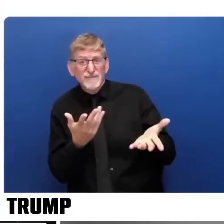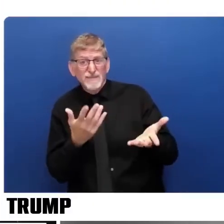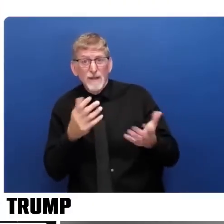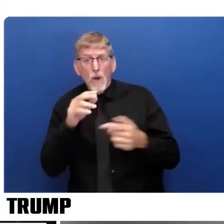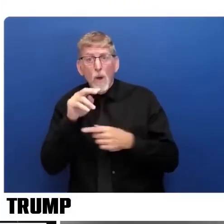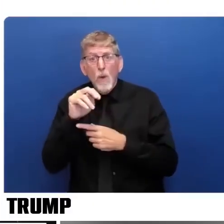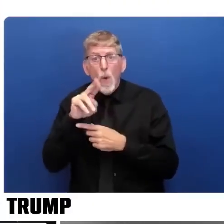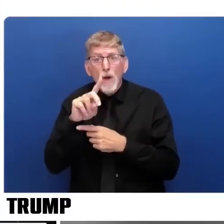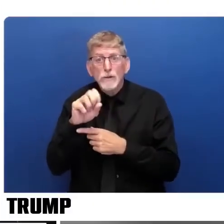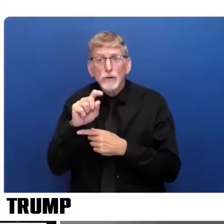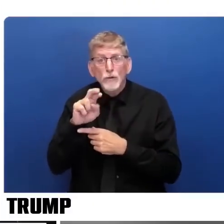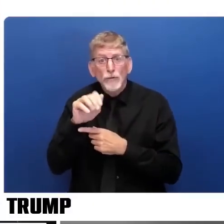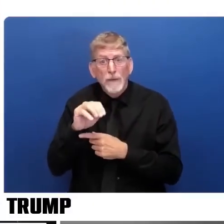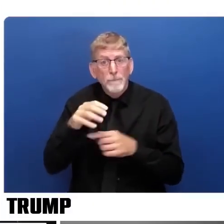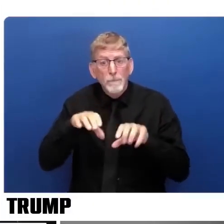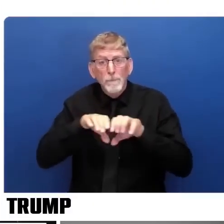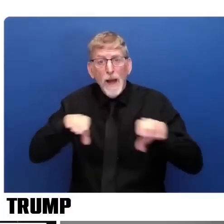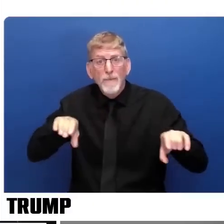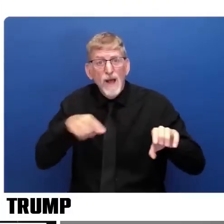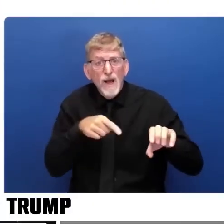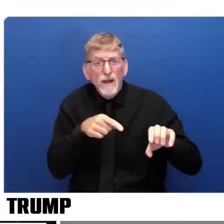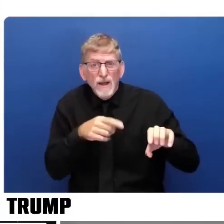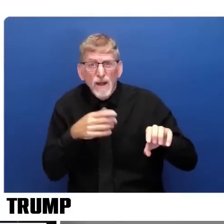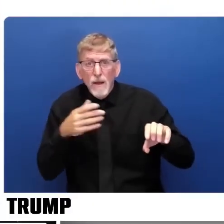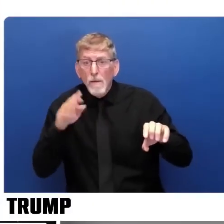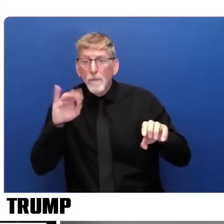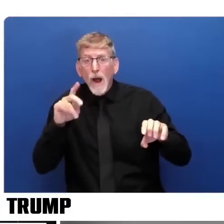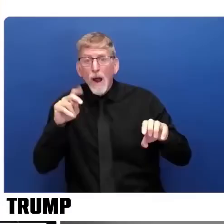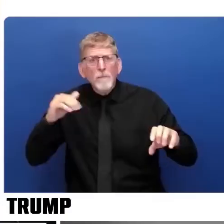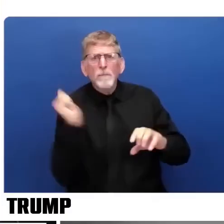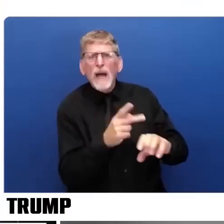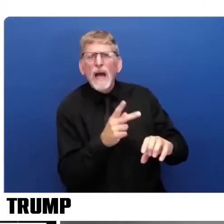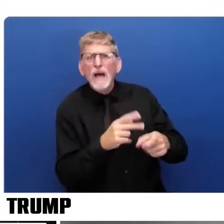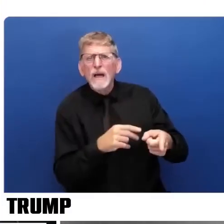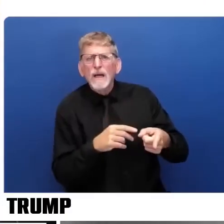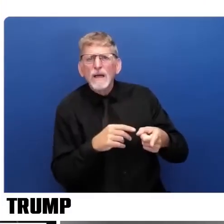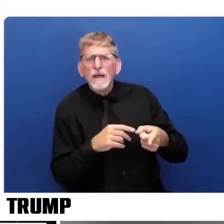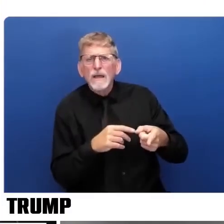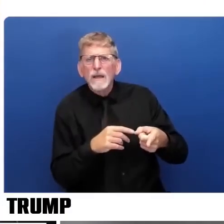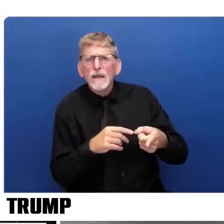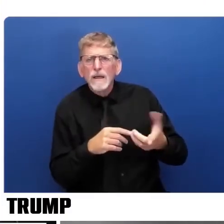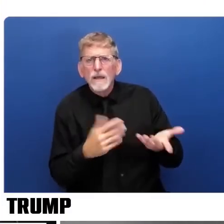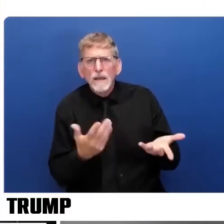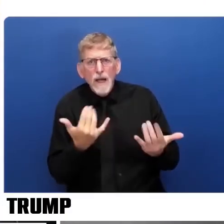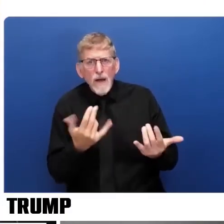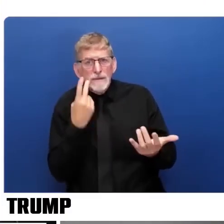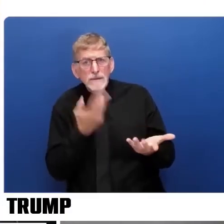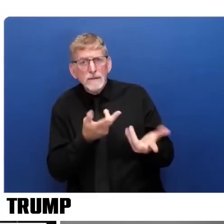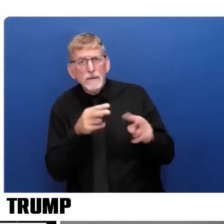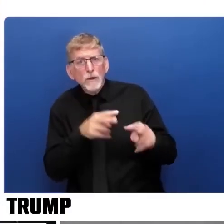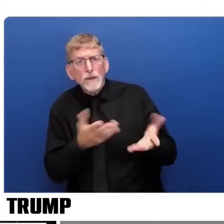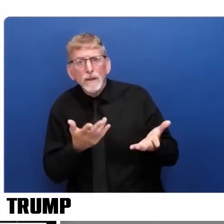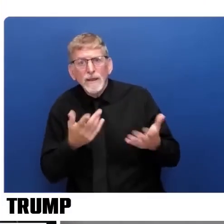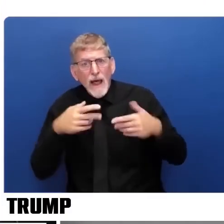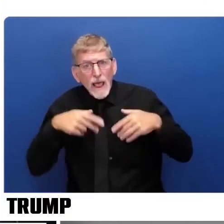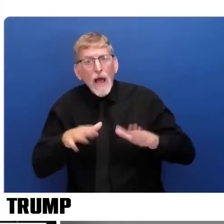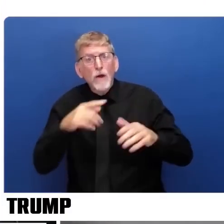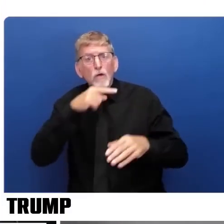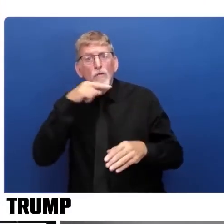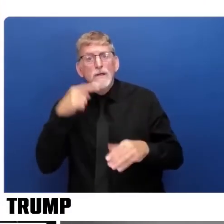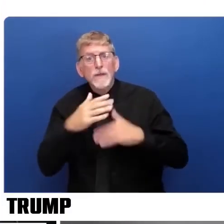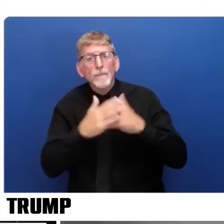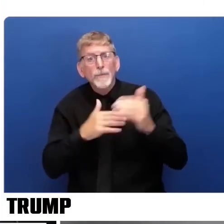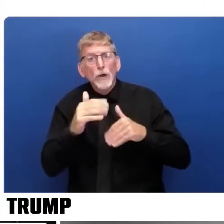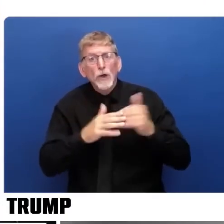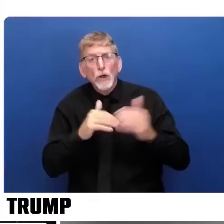pipeline. The XL pipeline in our country, he ended that. But he let the Russians build a pipeline going all over Europe and heading